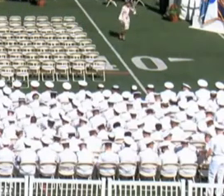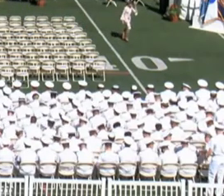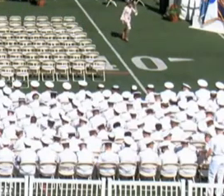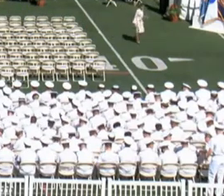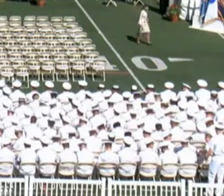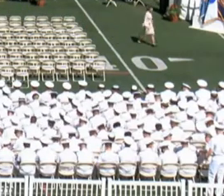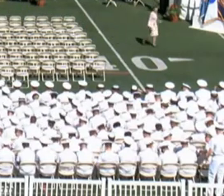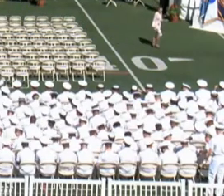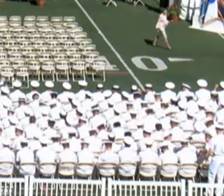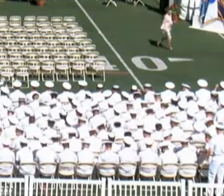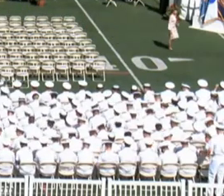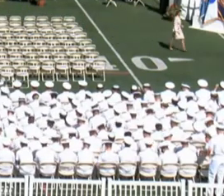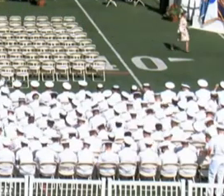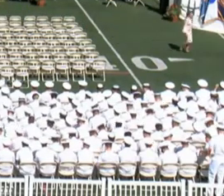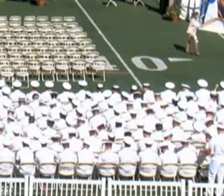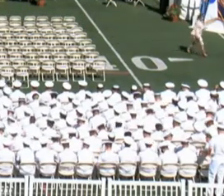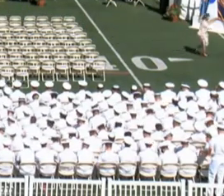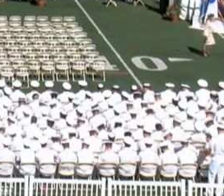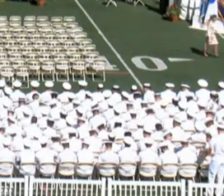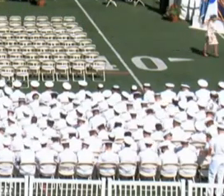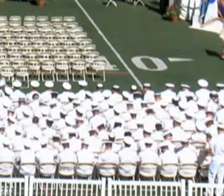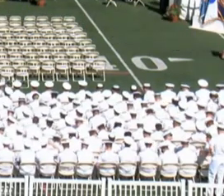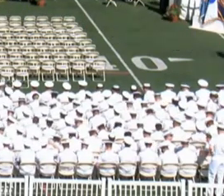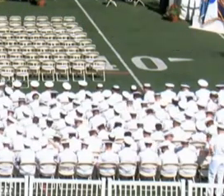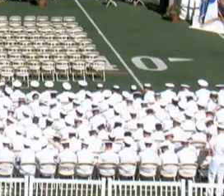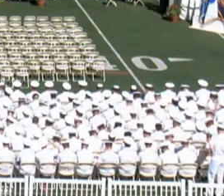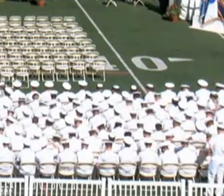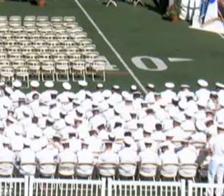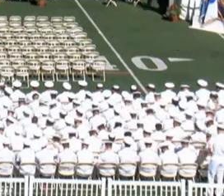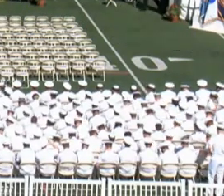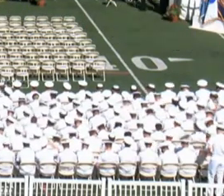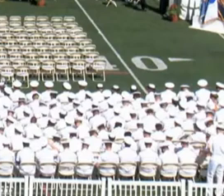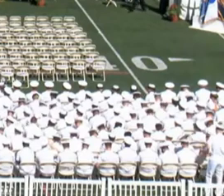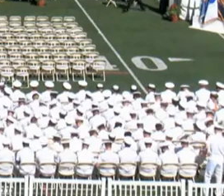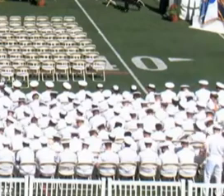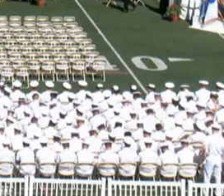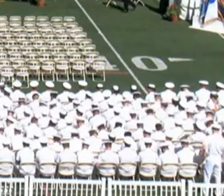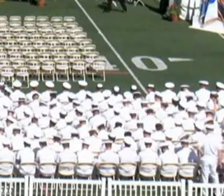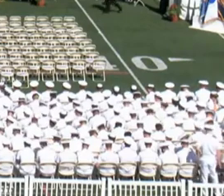Captain Wagner was admitted to the U.S. Merchant Marine Academy in 1974.